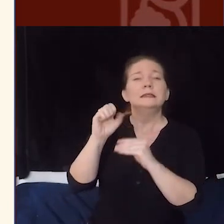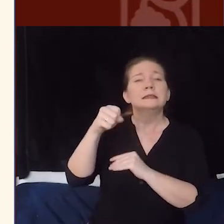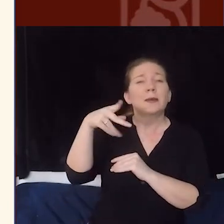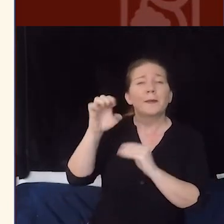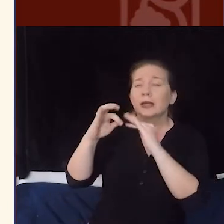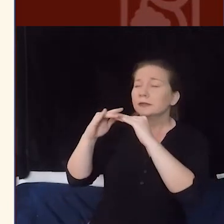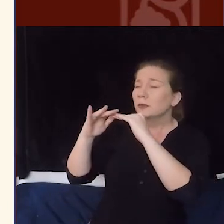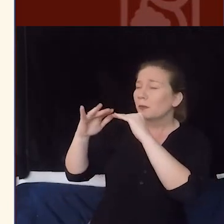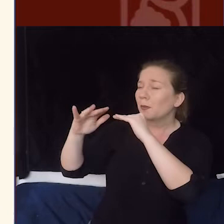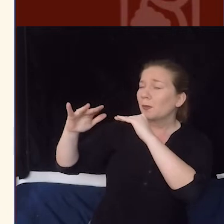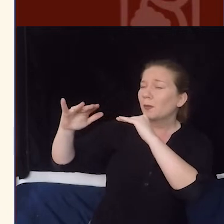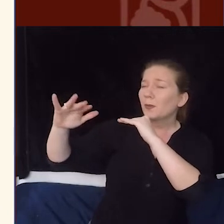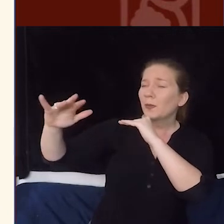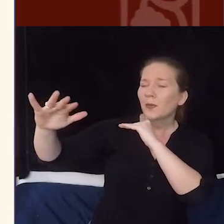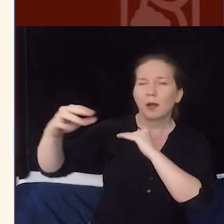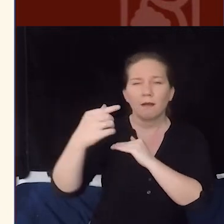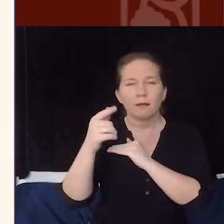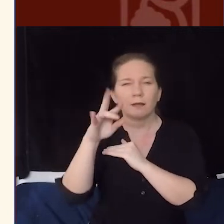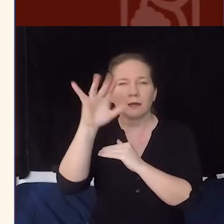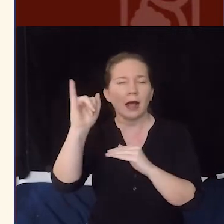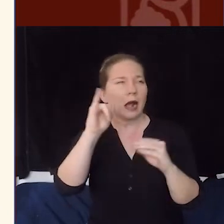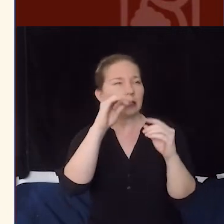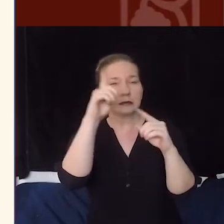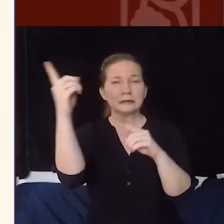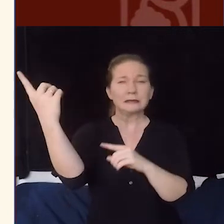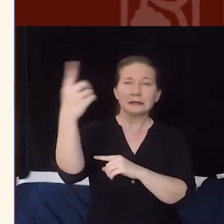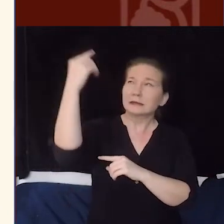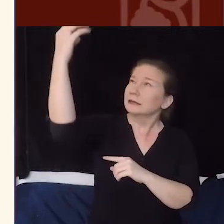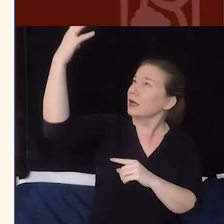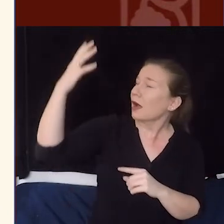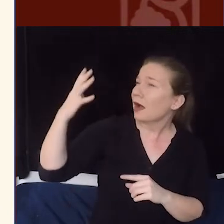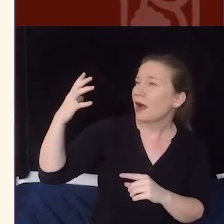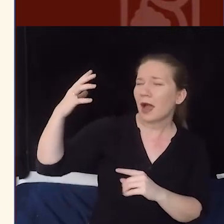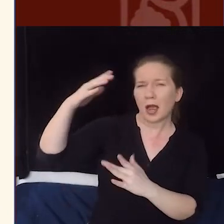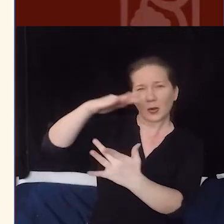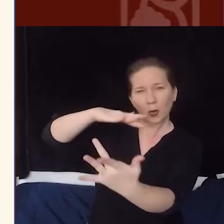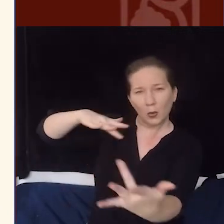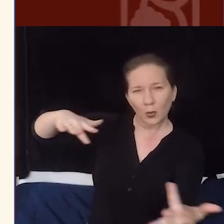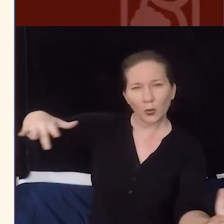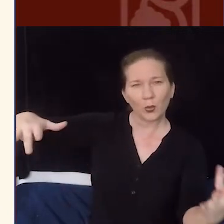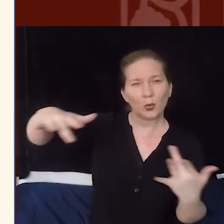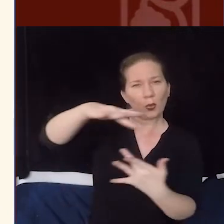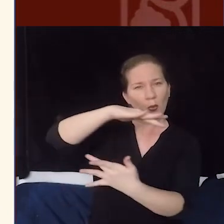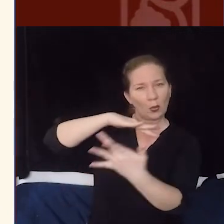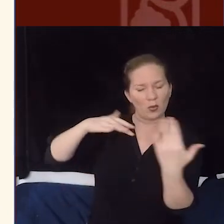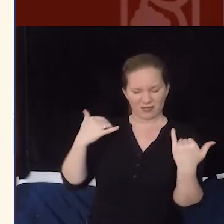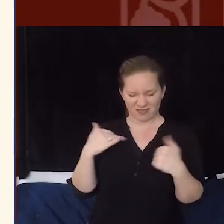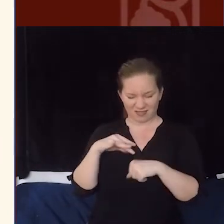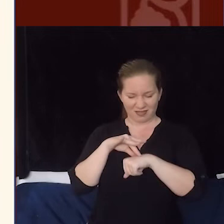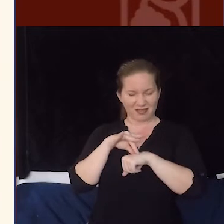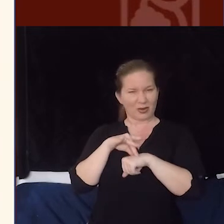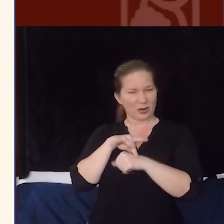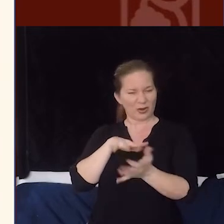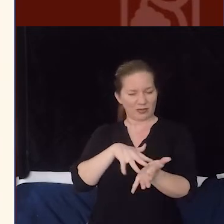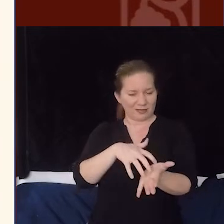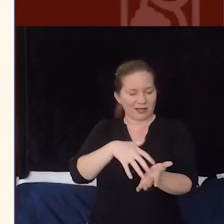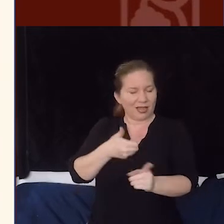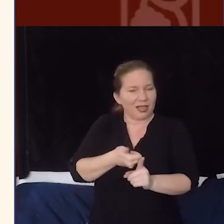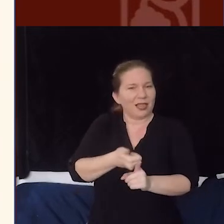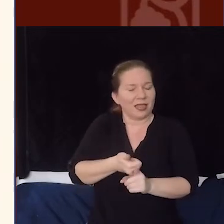space, galaxies, suns, the planets in their courses, and this fragile Earth, our island home.